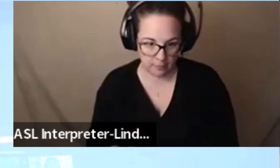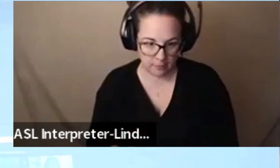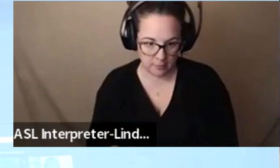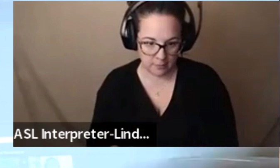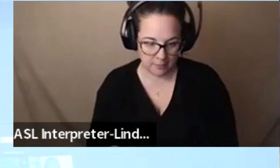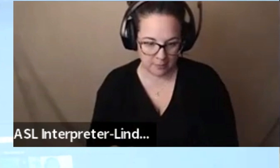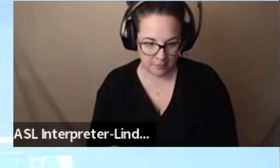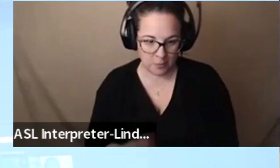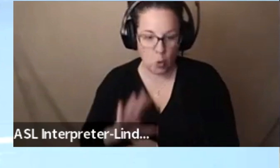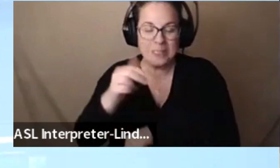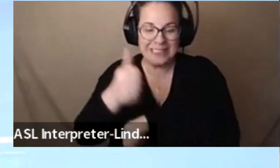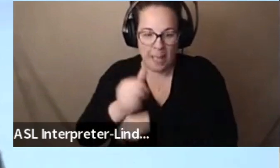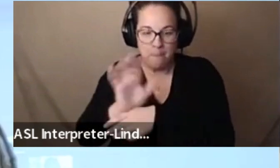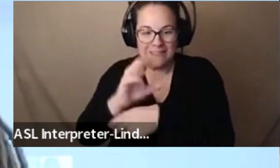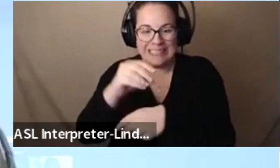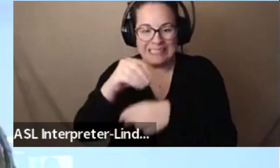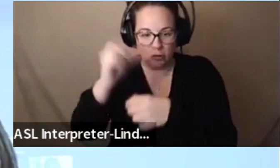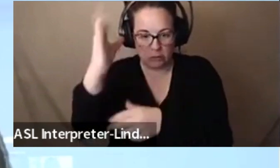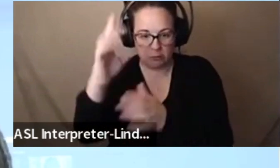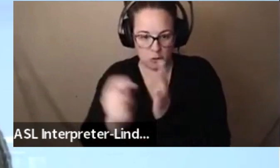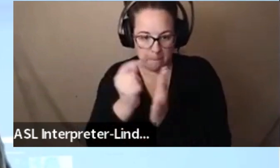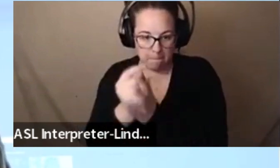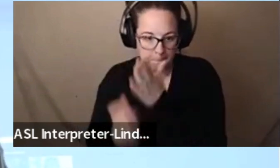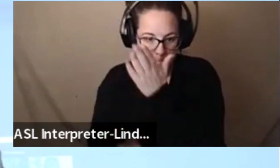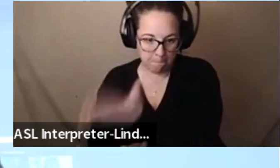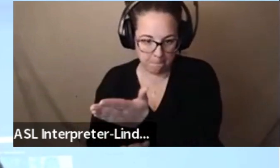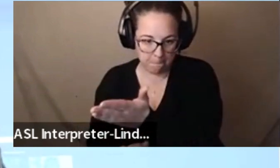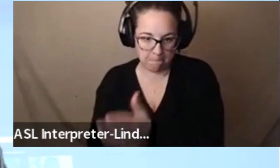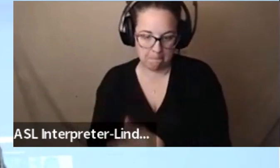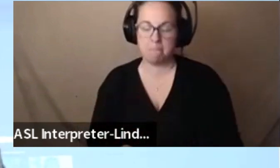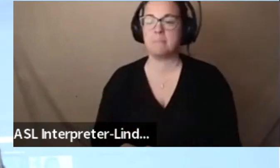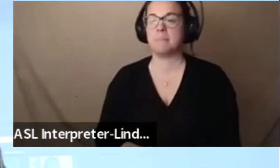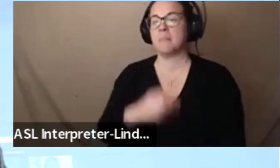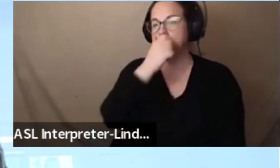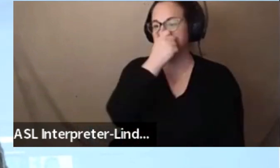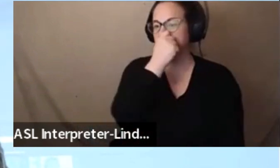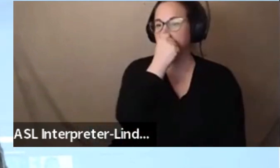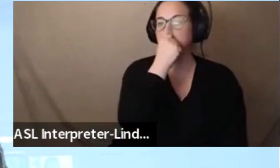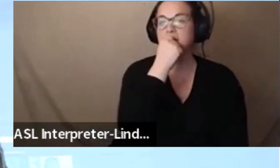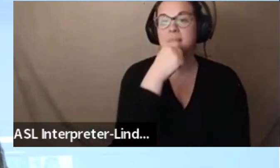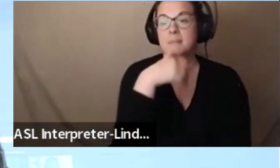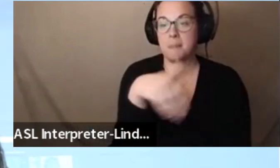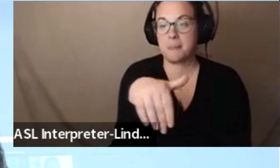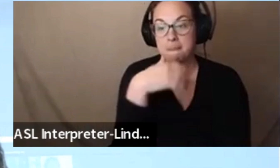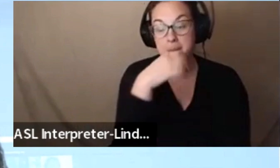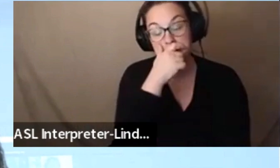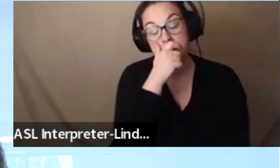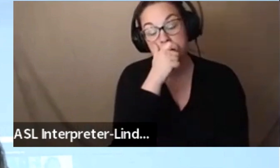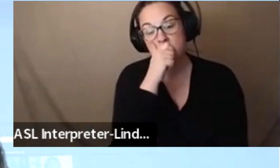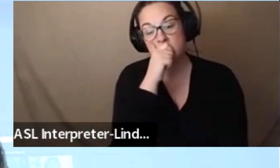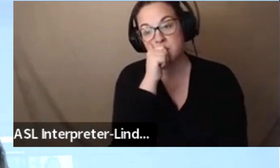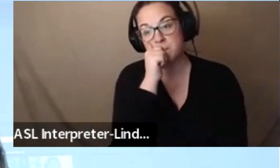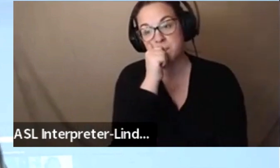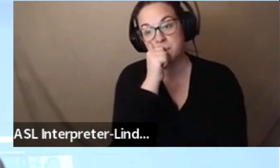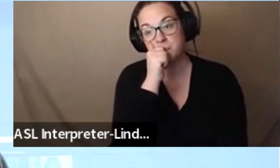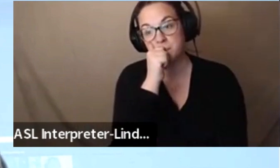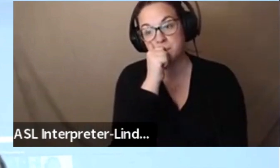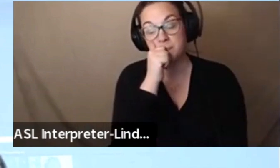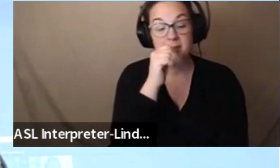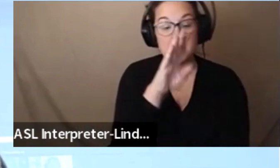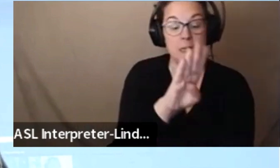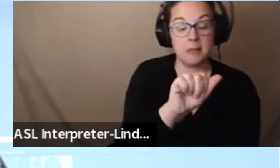He decided it was a contemporary play of that time and did it in that time. But that's